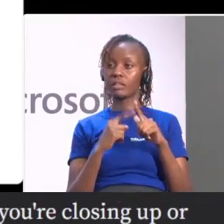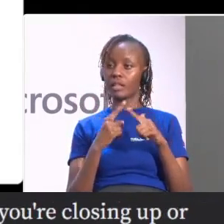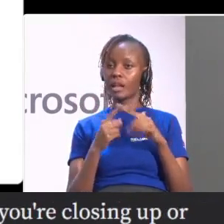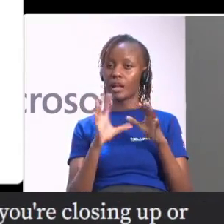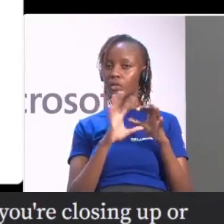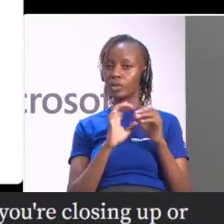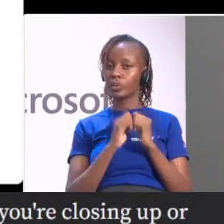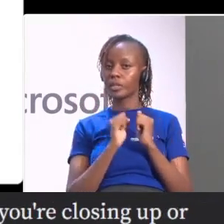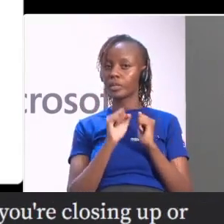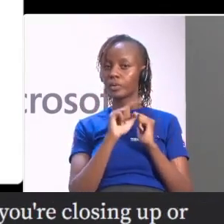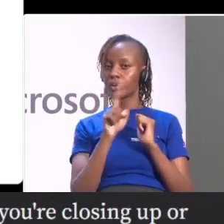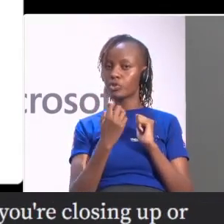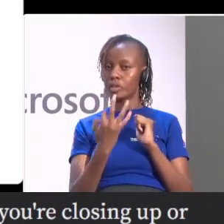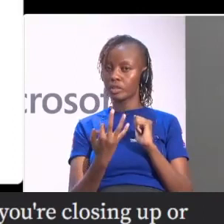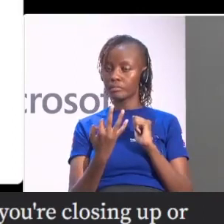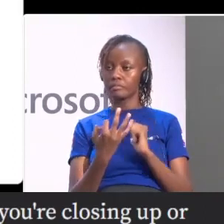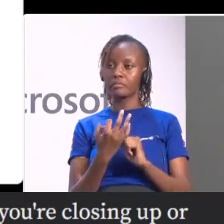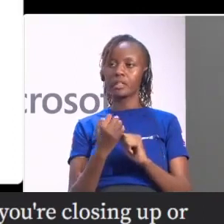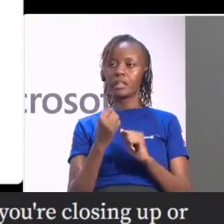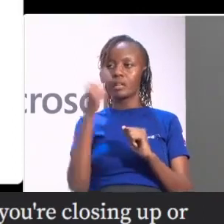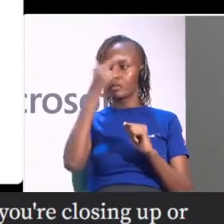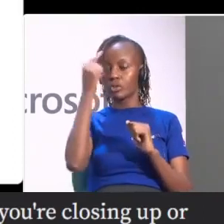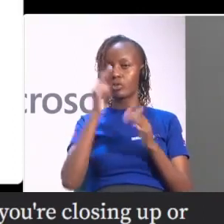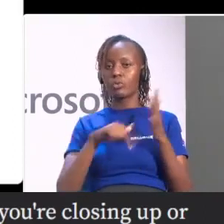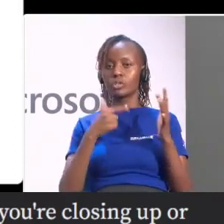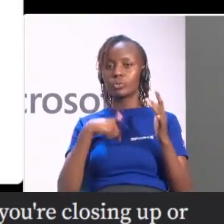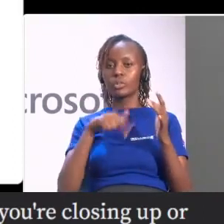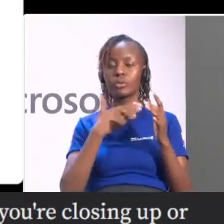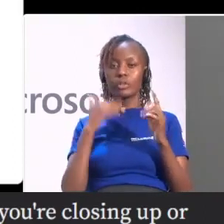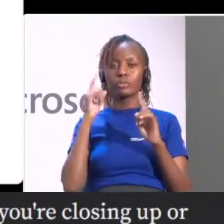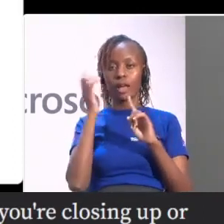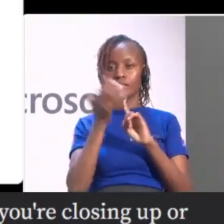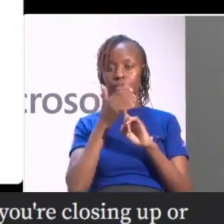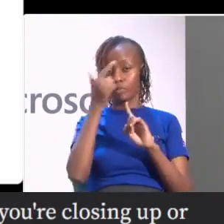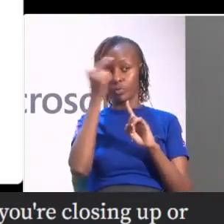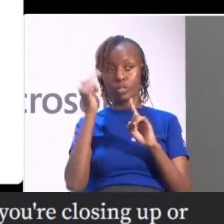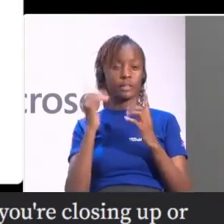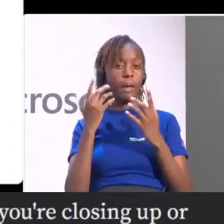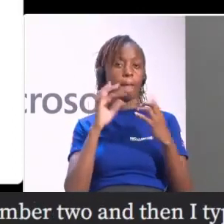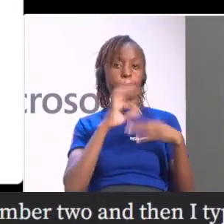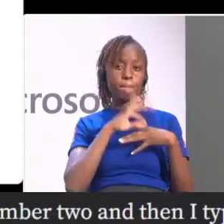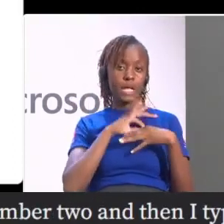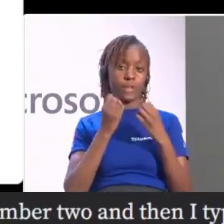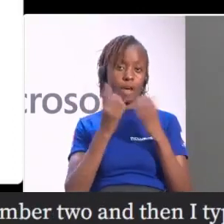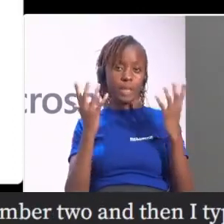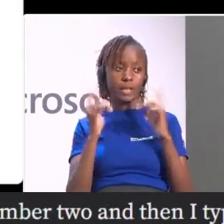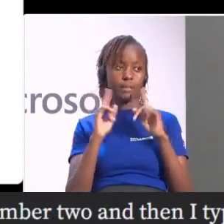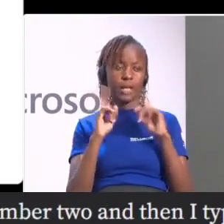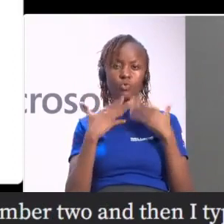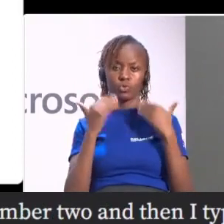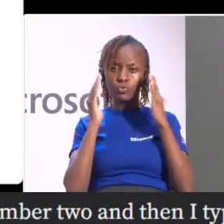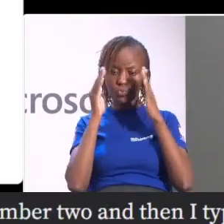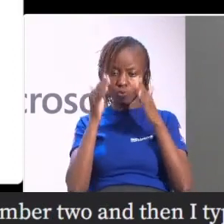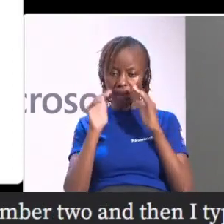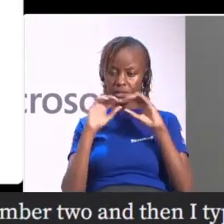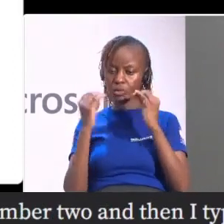number 3. Looking at the benefits that we would want to achieve, which is quite many, and then just coming back to the organization that would want to